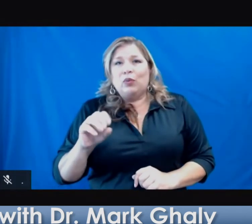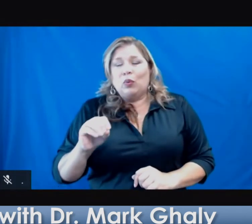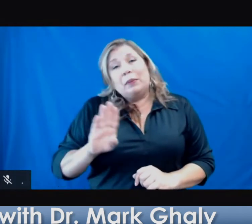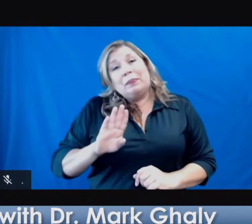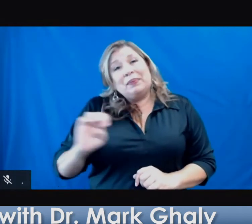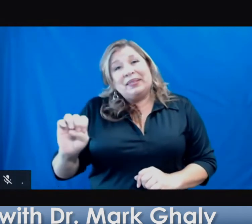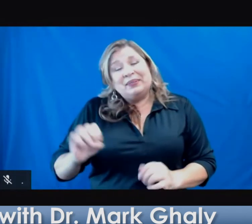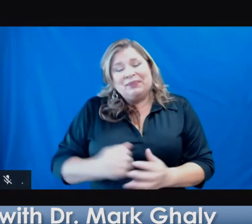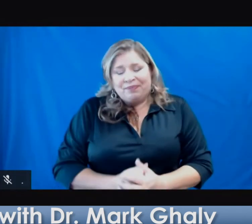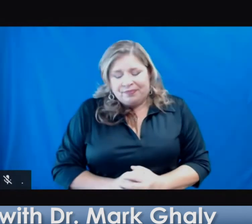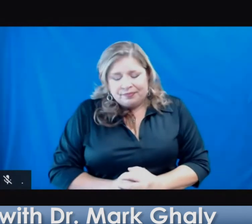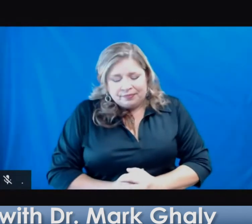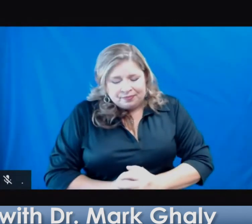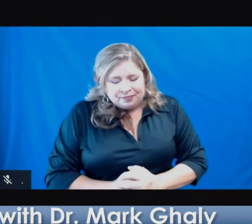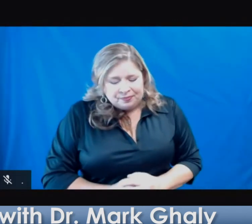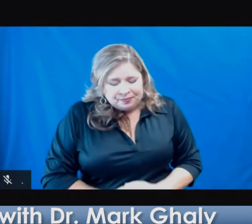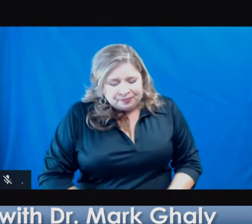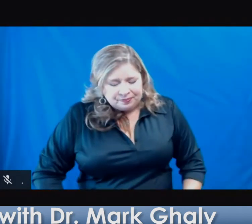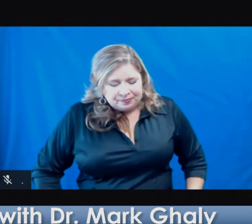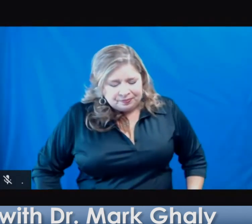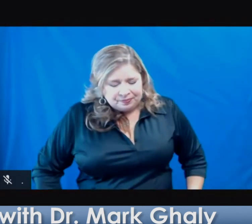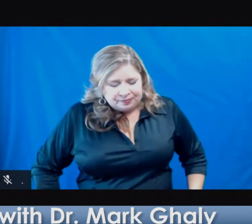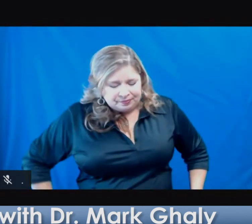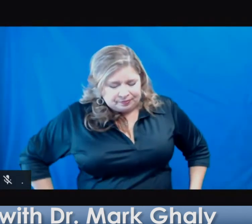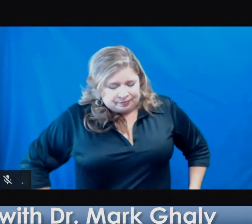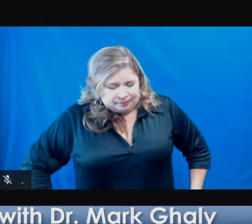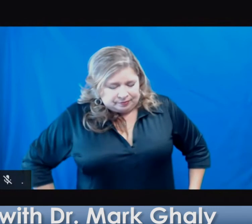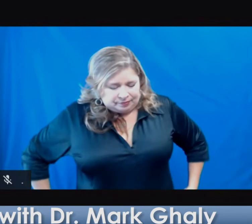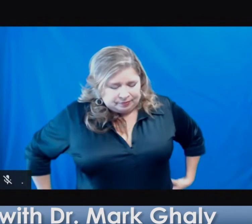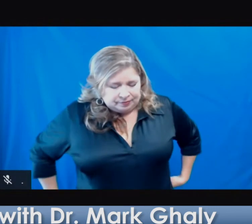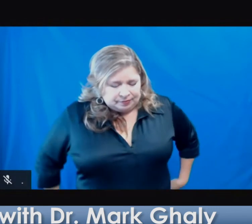Hey, Dr. Ghaly. So you had said that